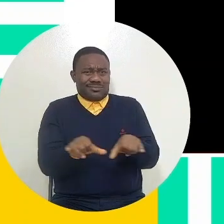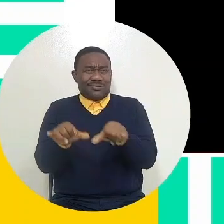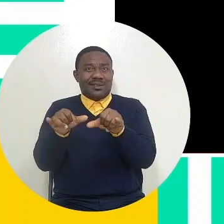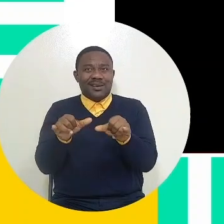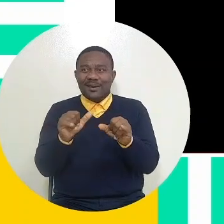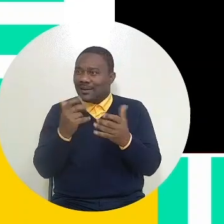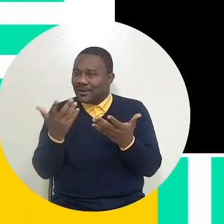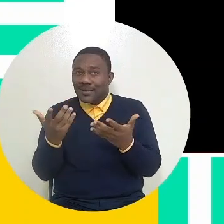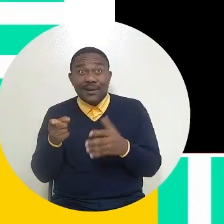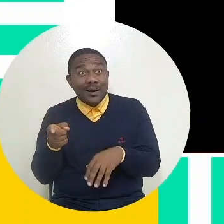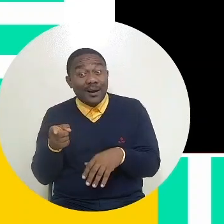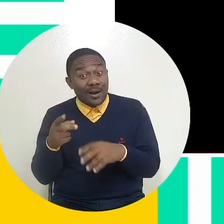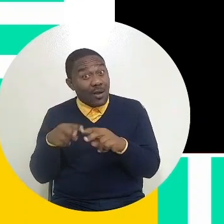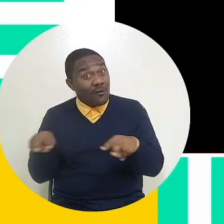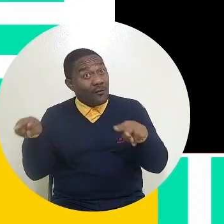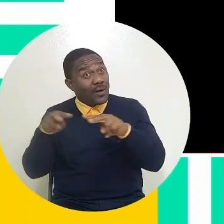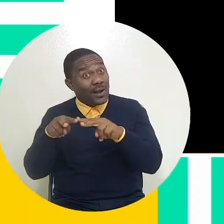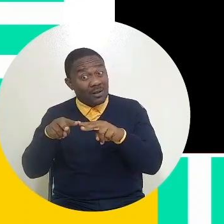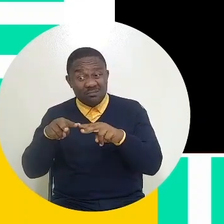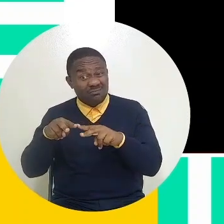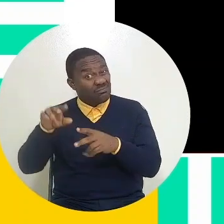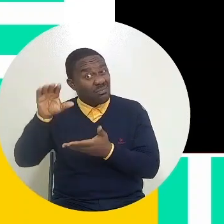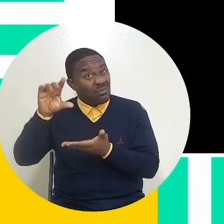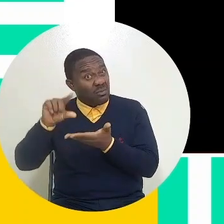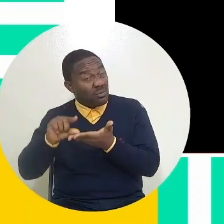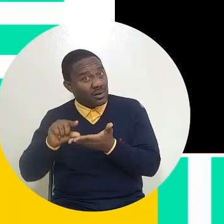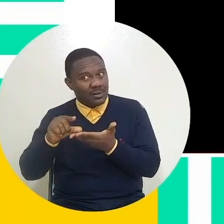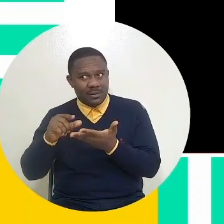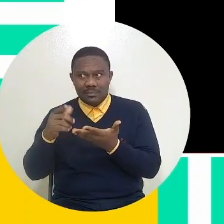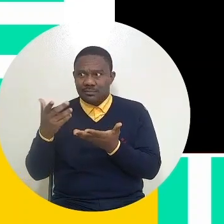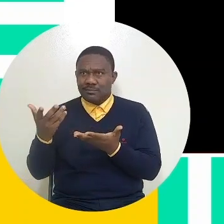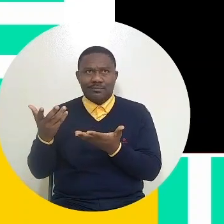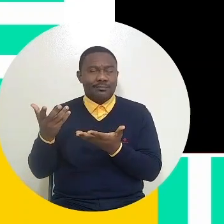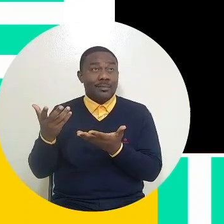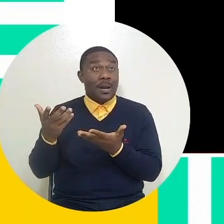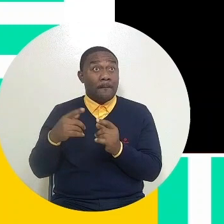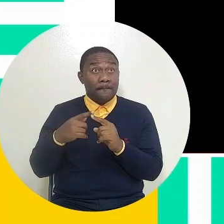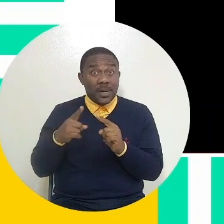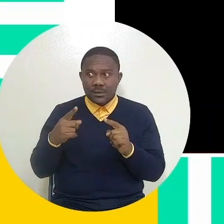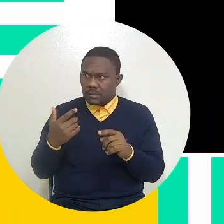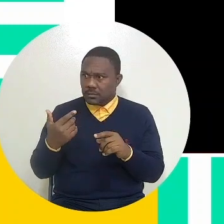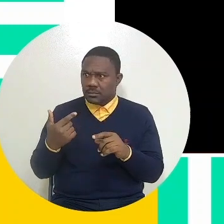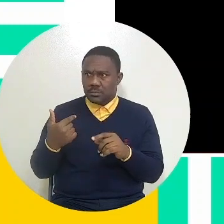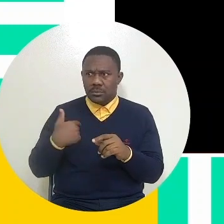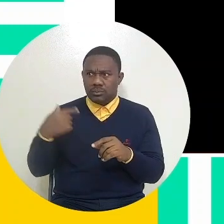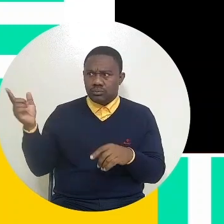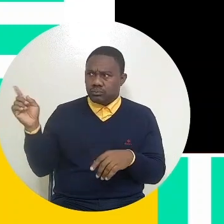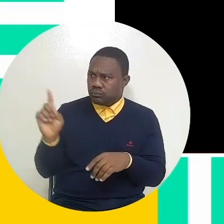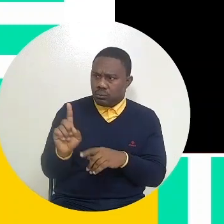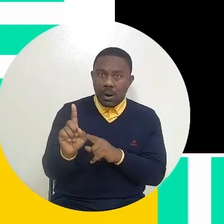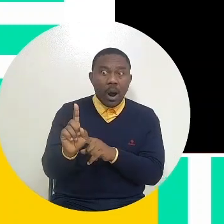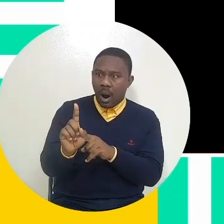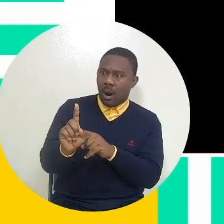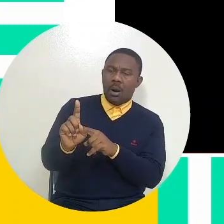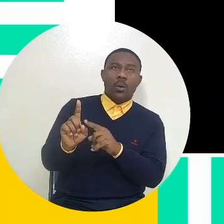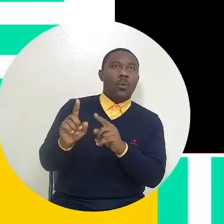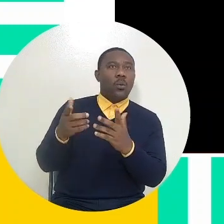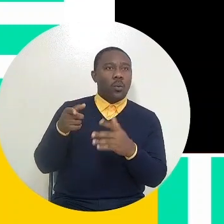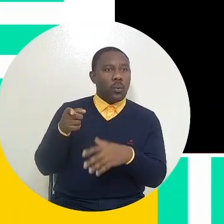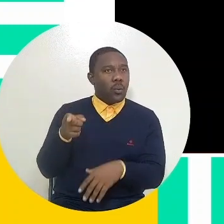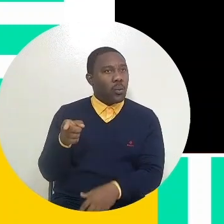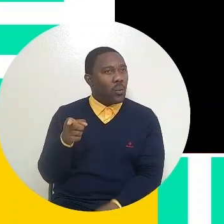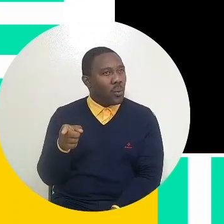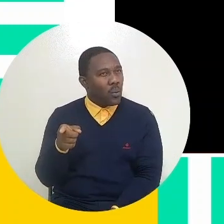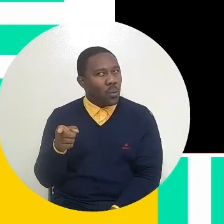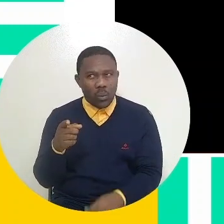them, less value, less reputation, less credibility. But if you bring more value, point of differentiation, then your brand